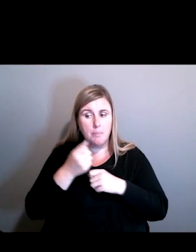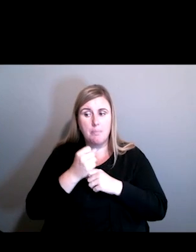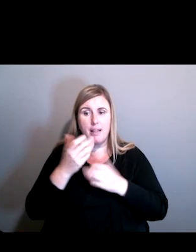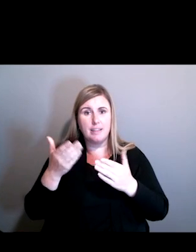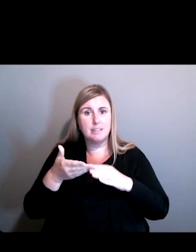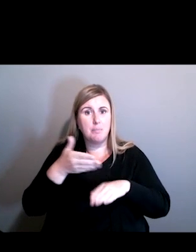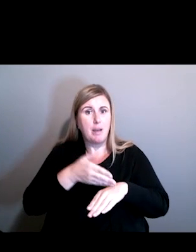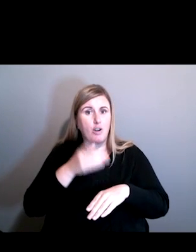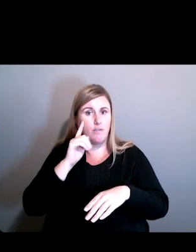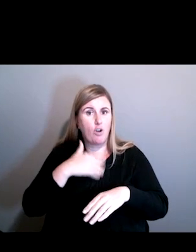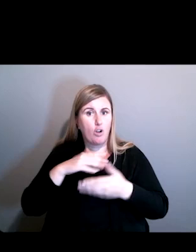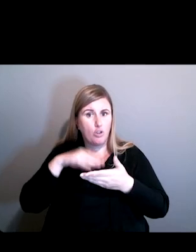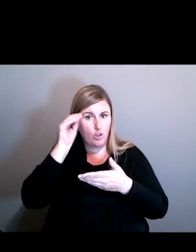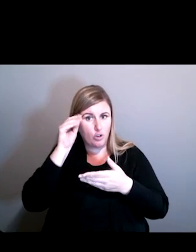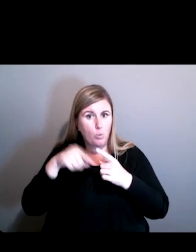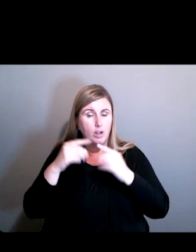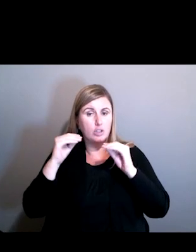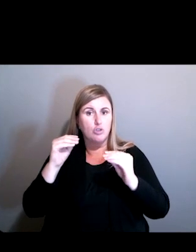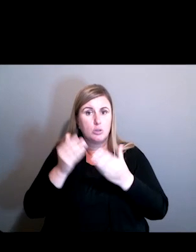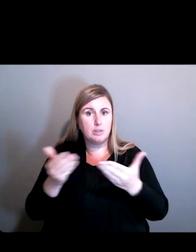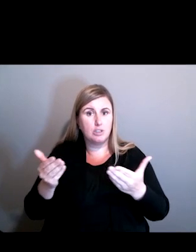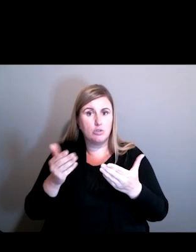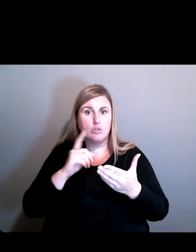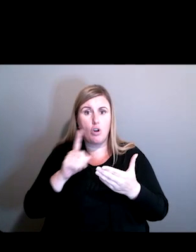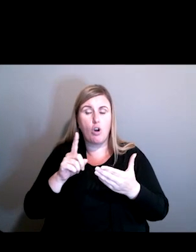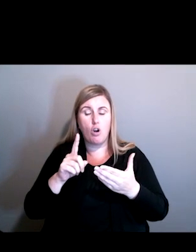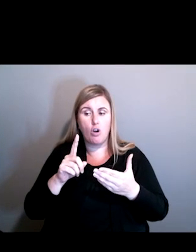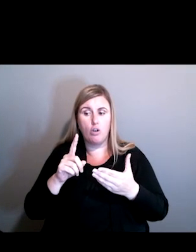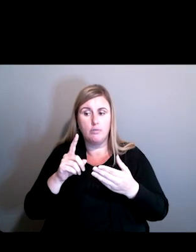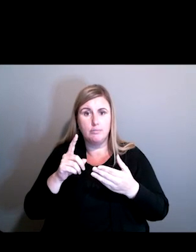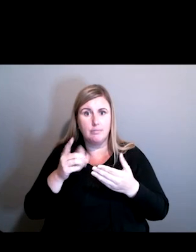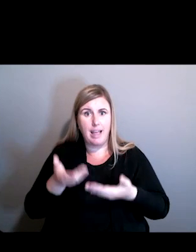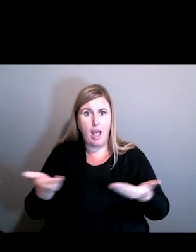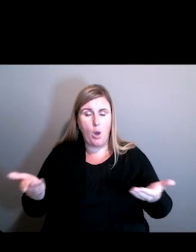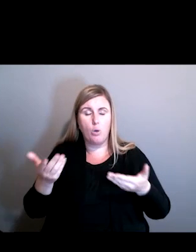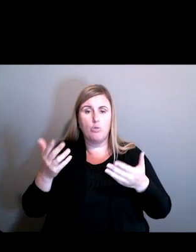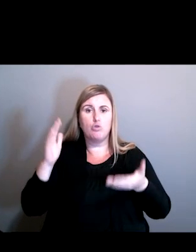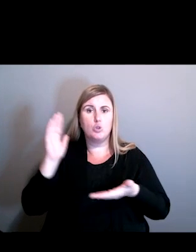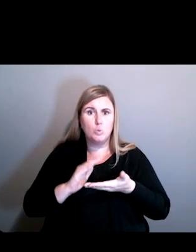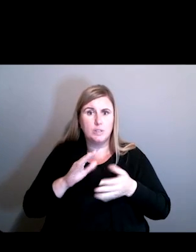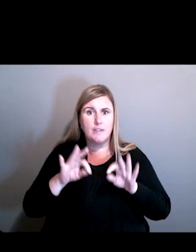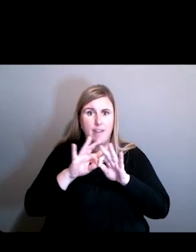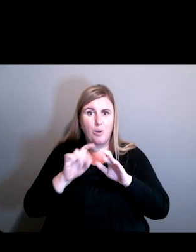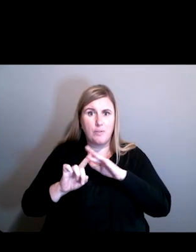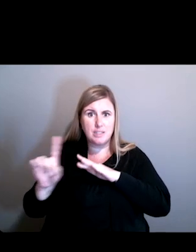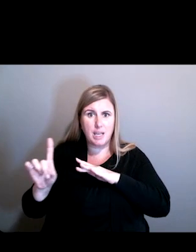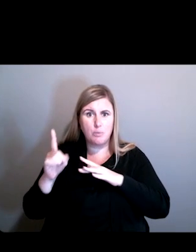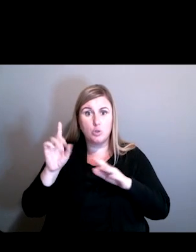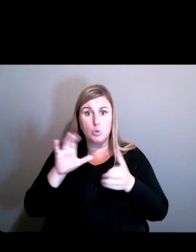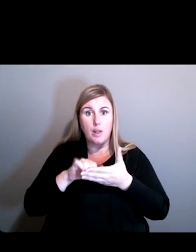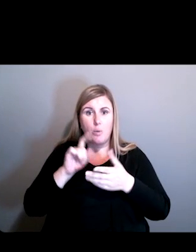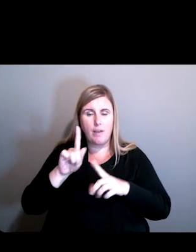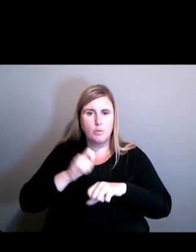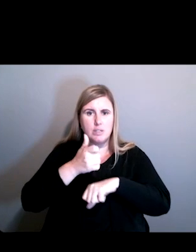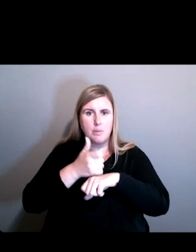make things better for our learners when instructional materials are out. We want to reduce the value of escape. And to do that, we have